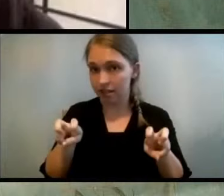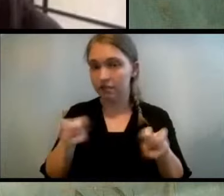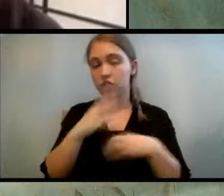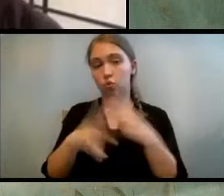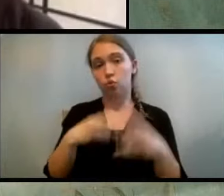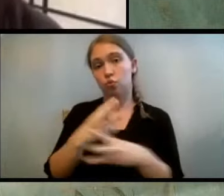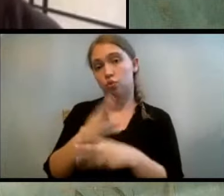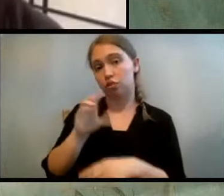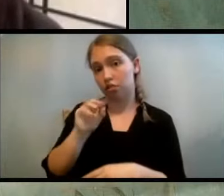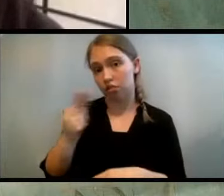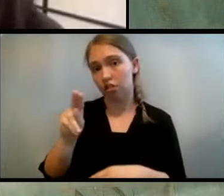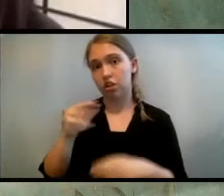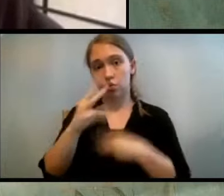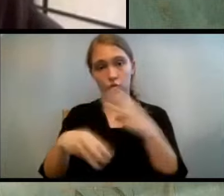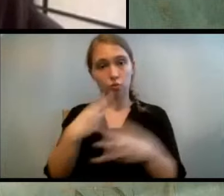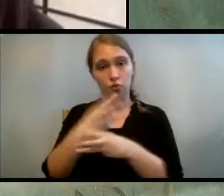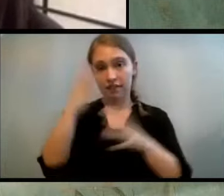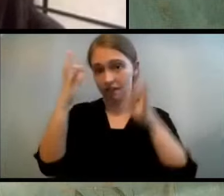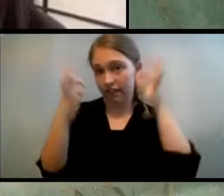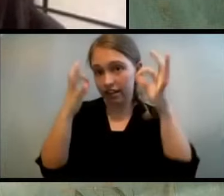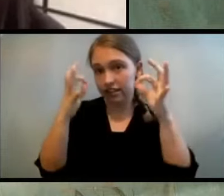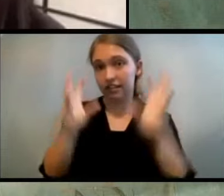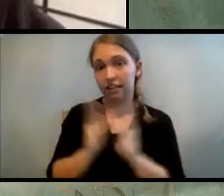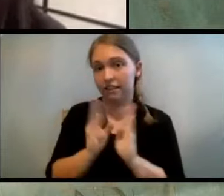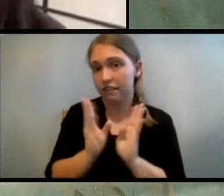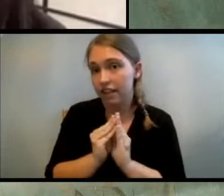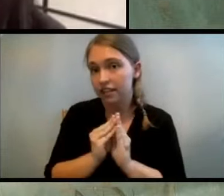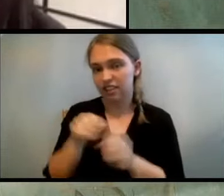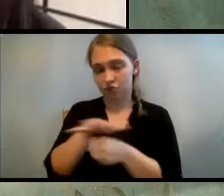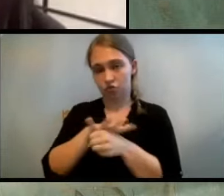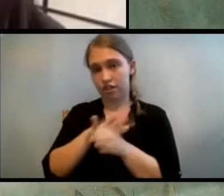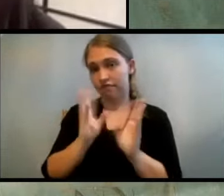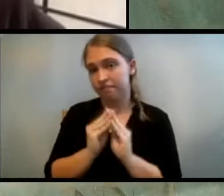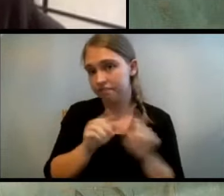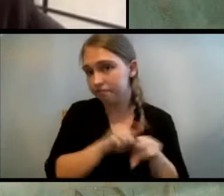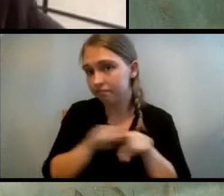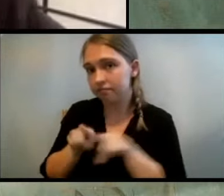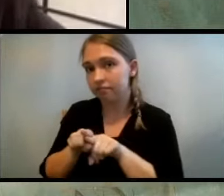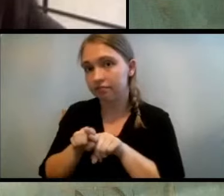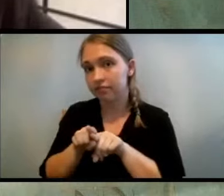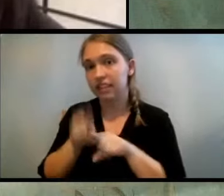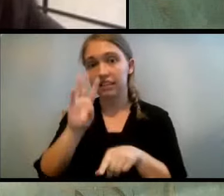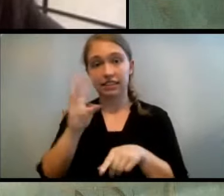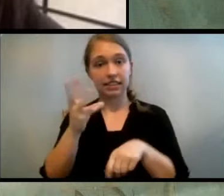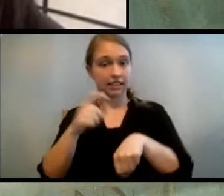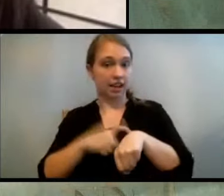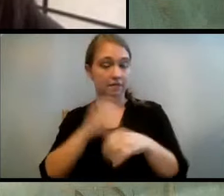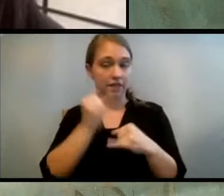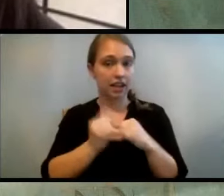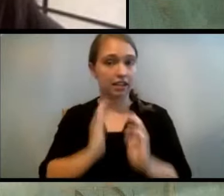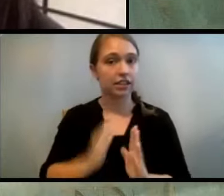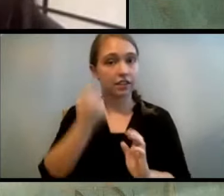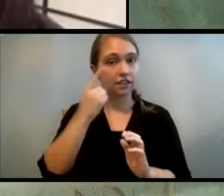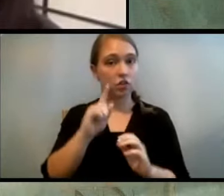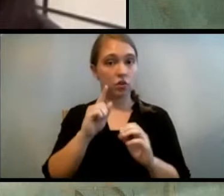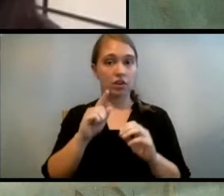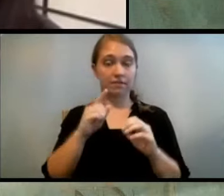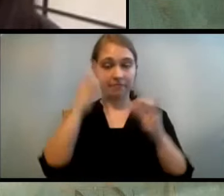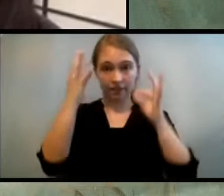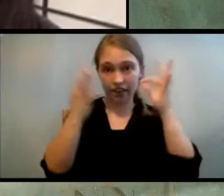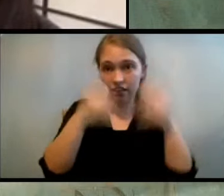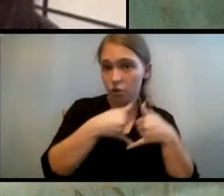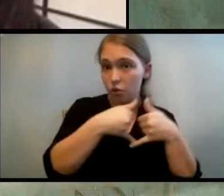fantasy conventions, and regional conventions. He is a six-time finalist for the World Fantasy Award, and he celebrates International Stout